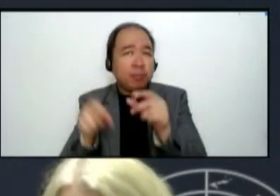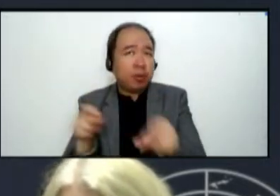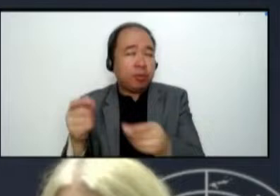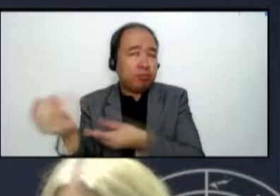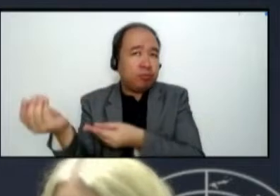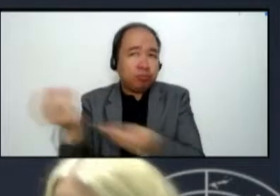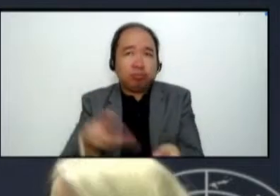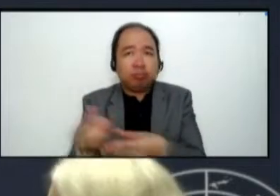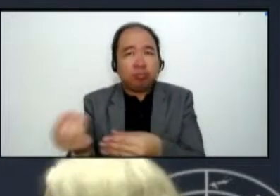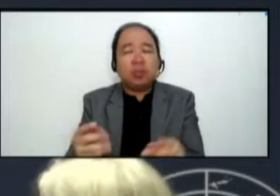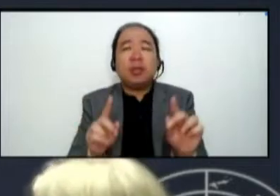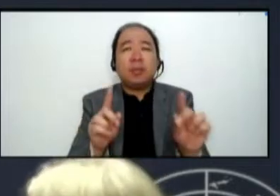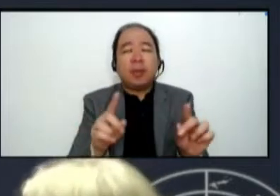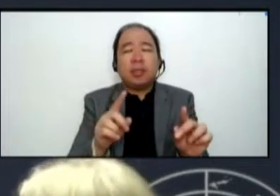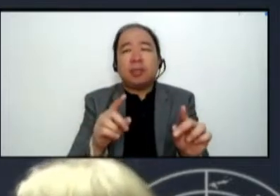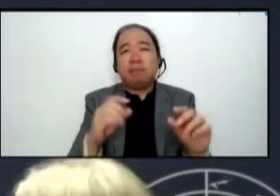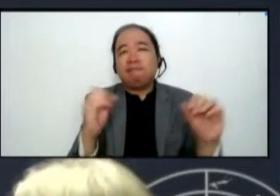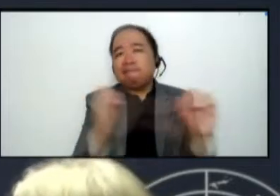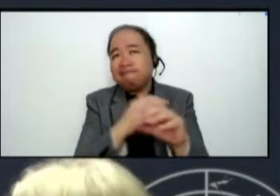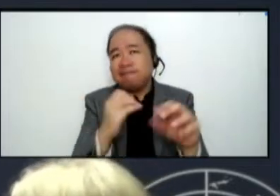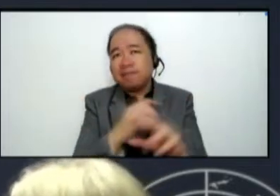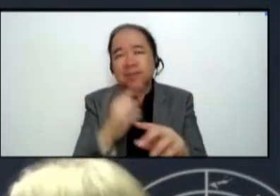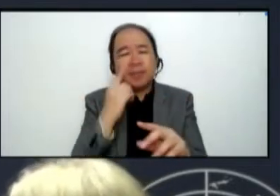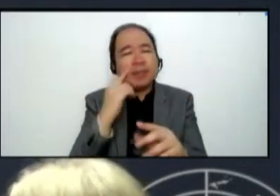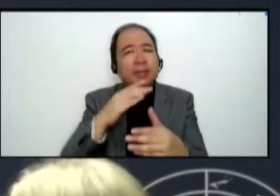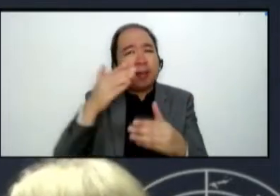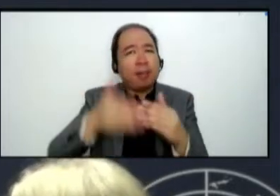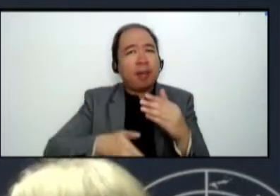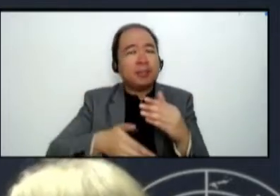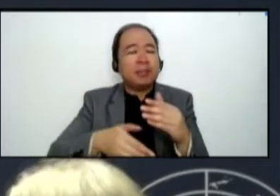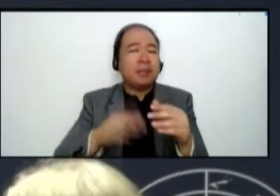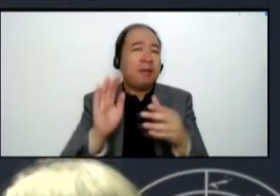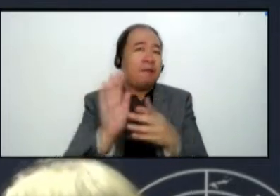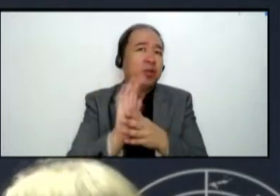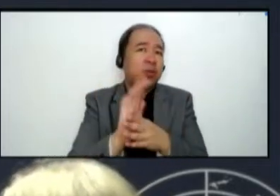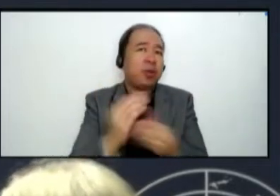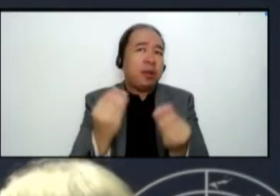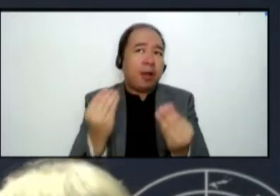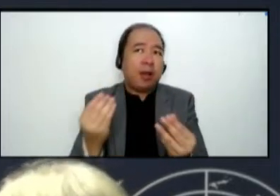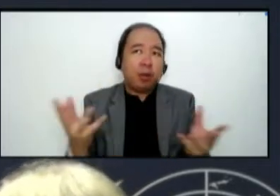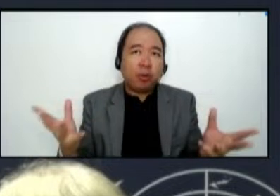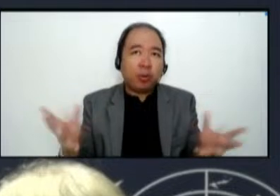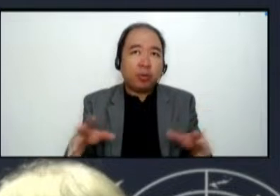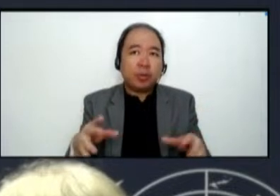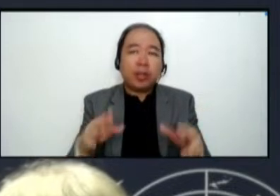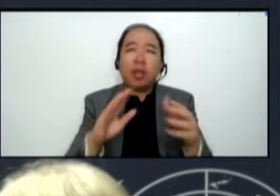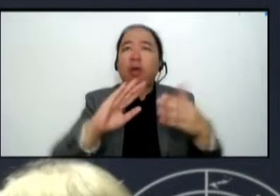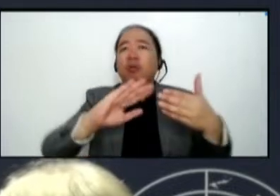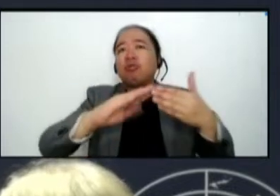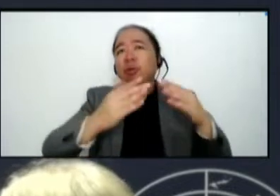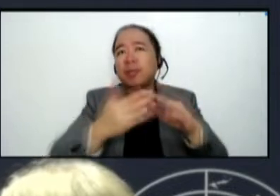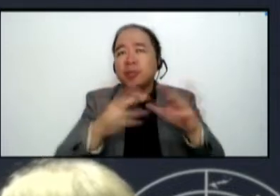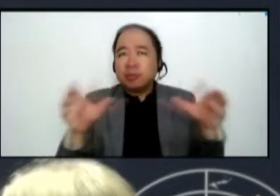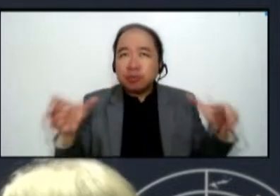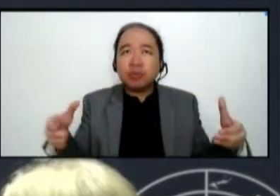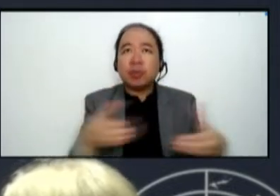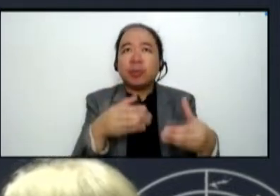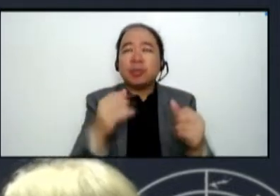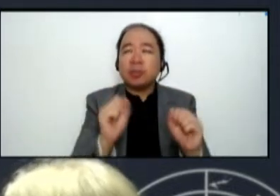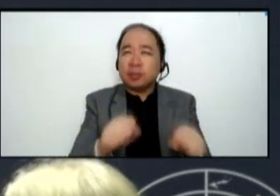comments I think that Mr. Sawan made at the end of the video about how bring together communities to provide different activities like care and so